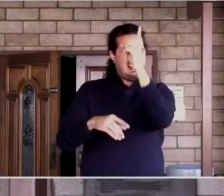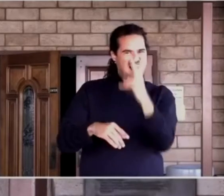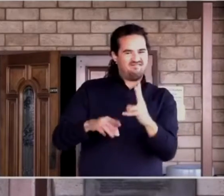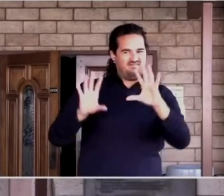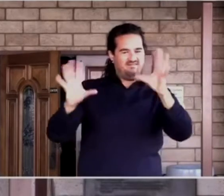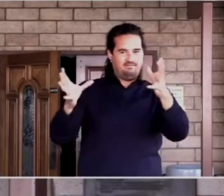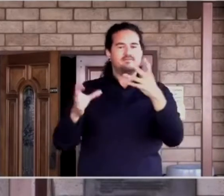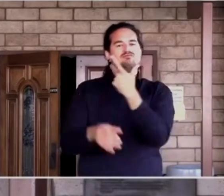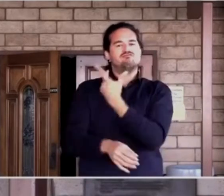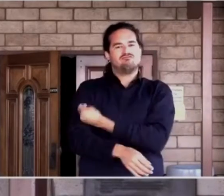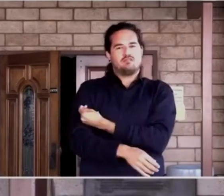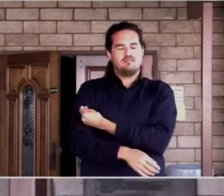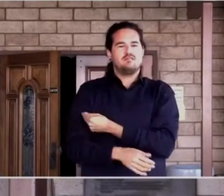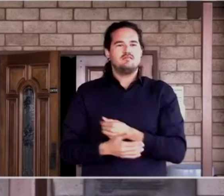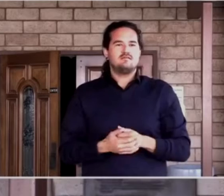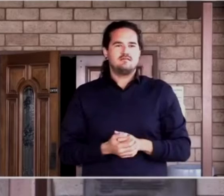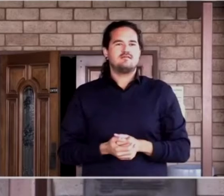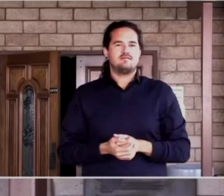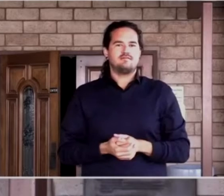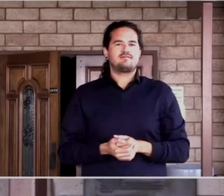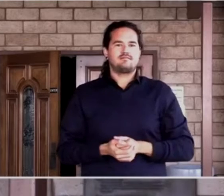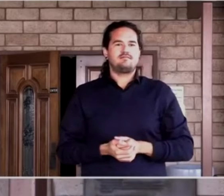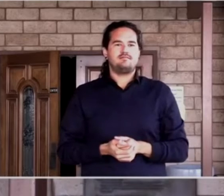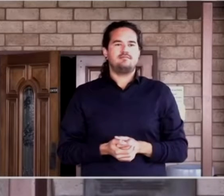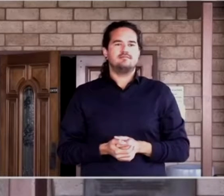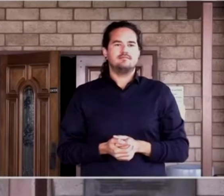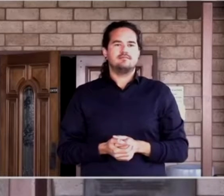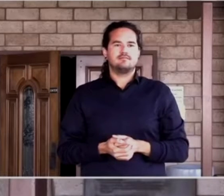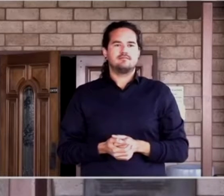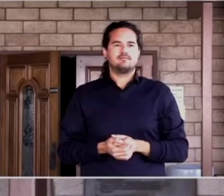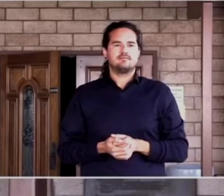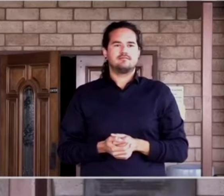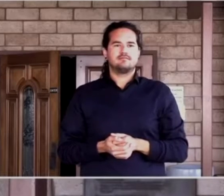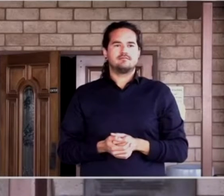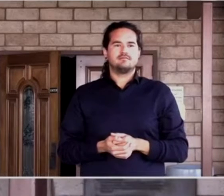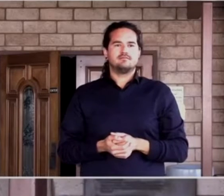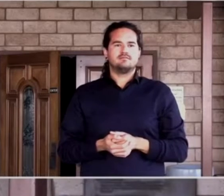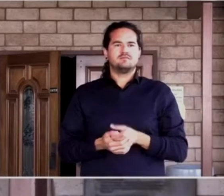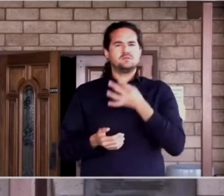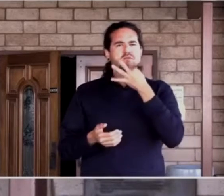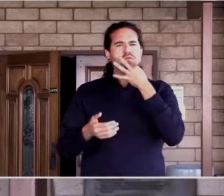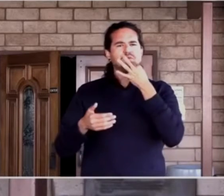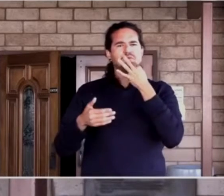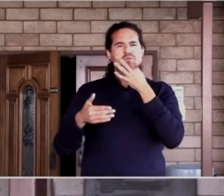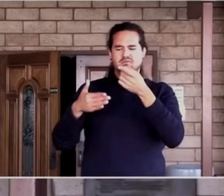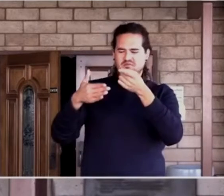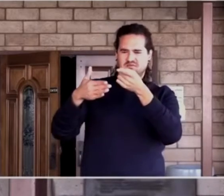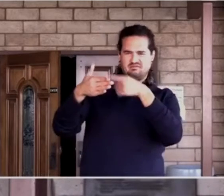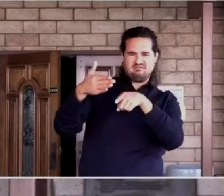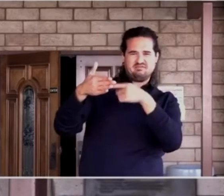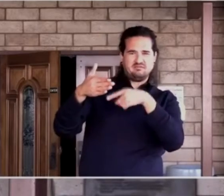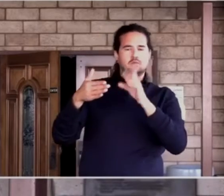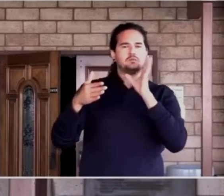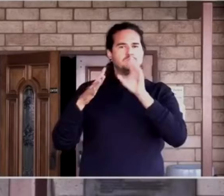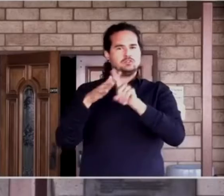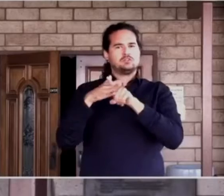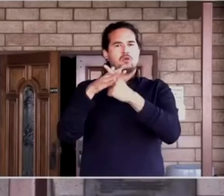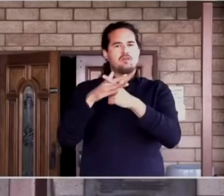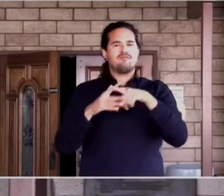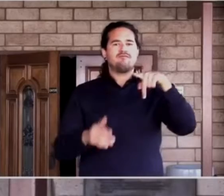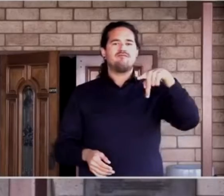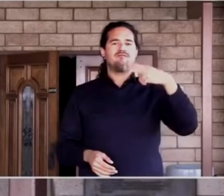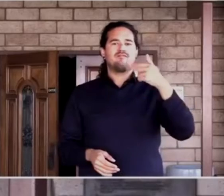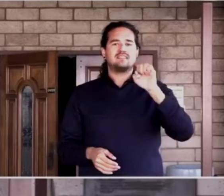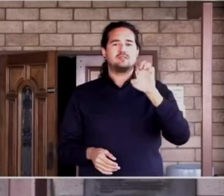will be expanding eligibility to frontline workers in the state's Phase 1B eligibility tier, including